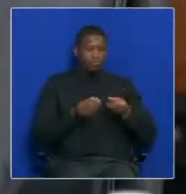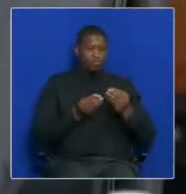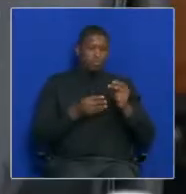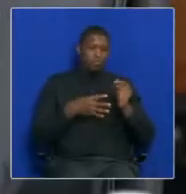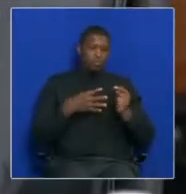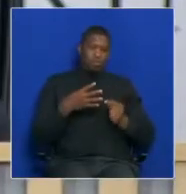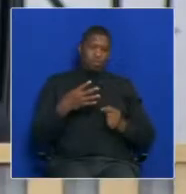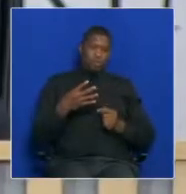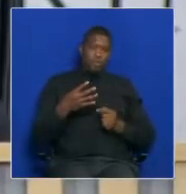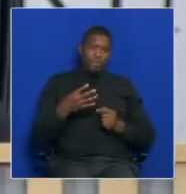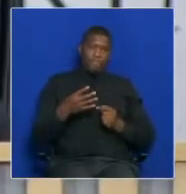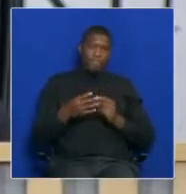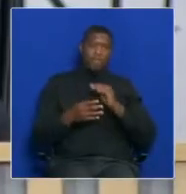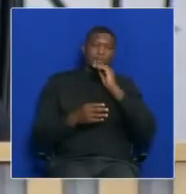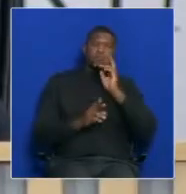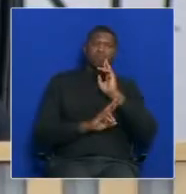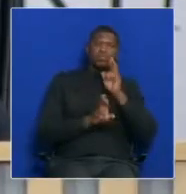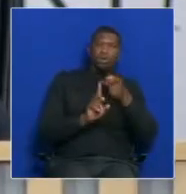ID?